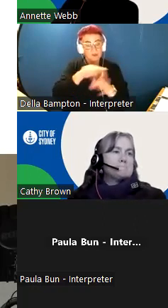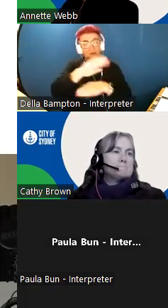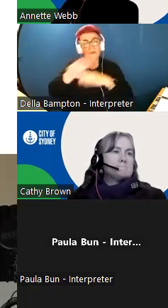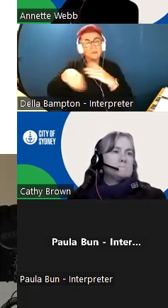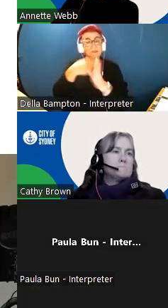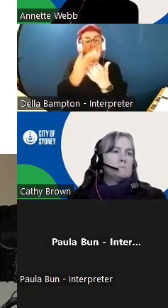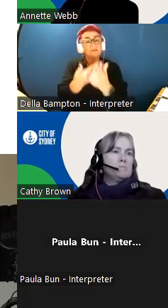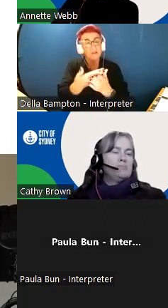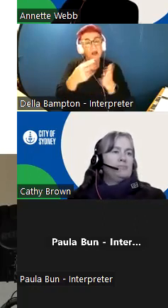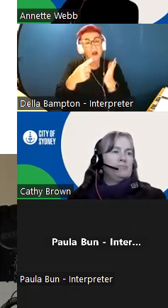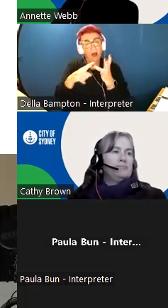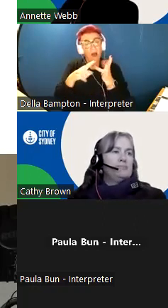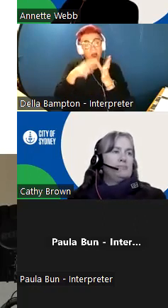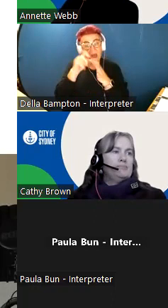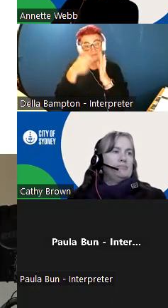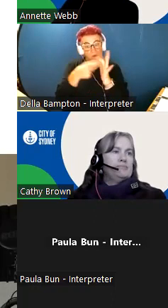April